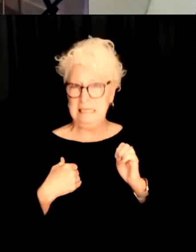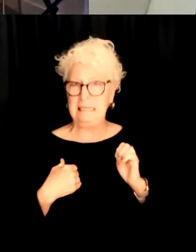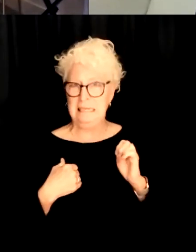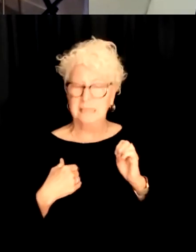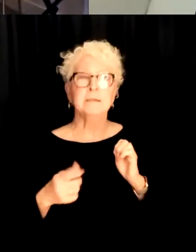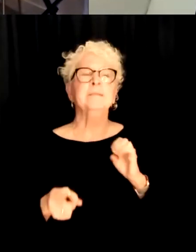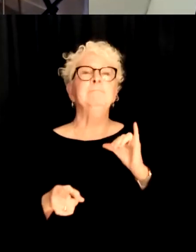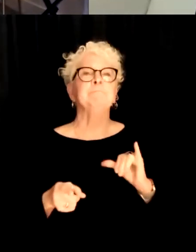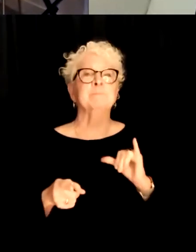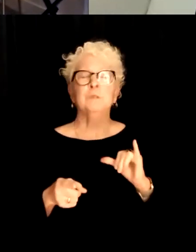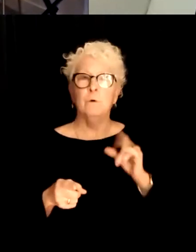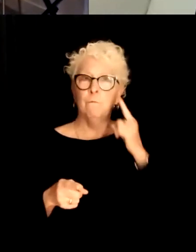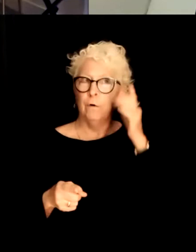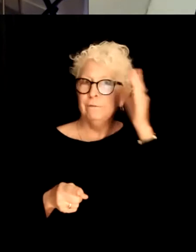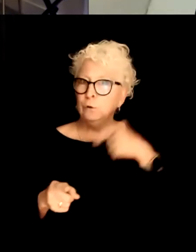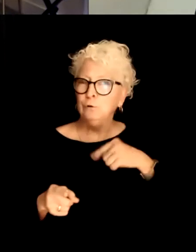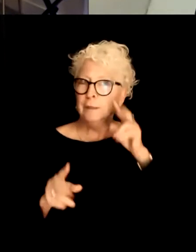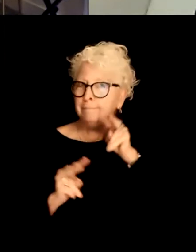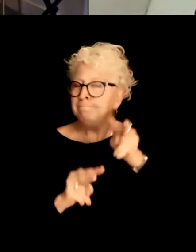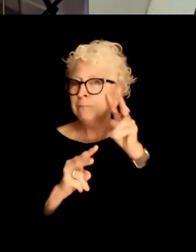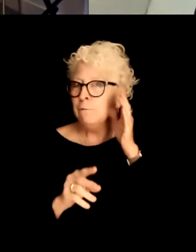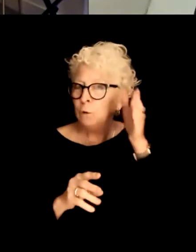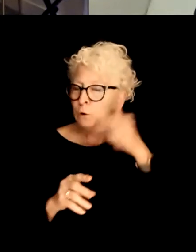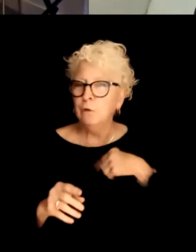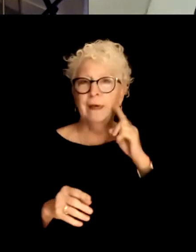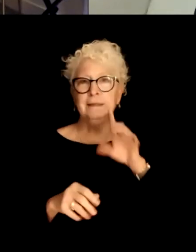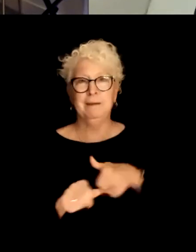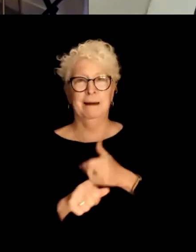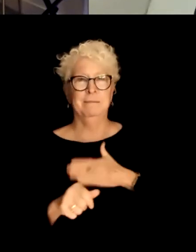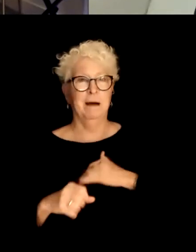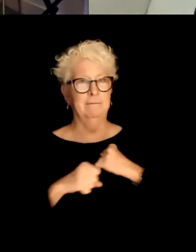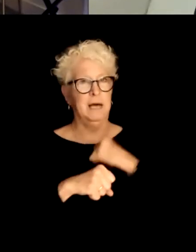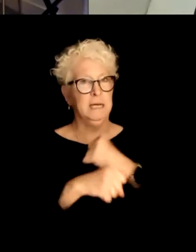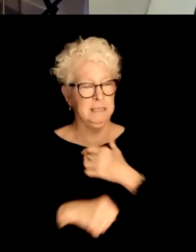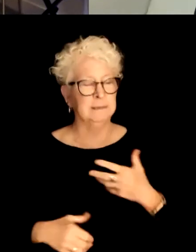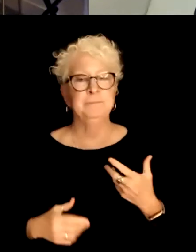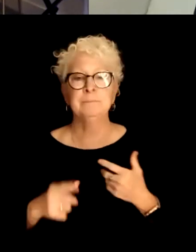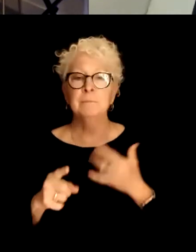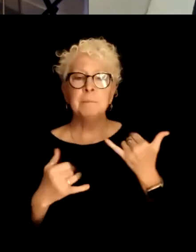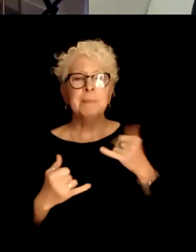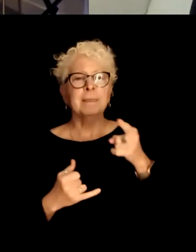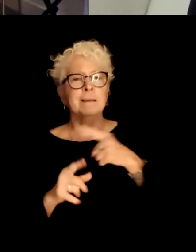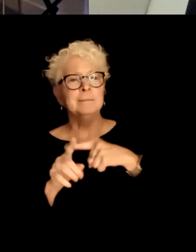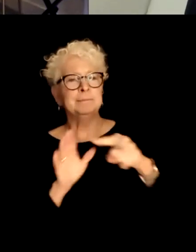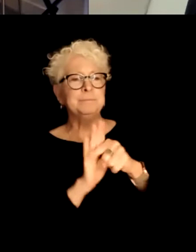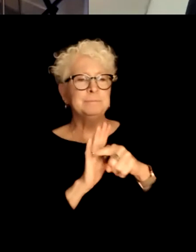I'm curious, you were talking, it seems like you have some specific ideas about like the pros and cons of social media.